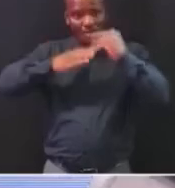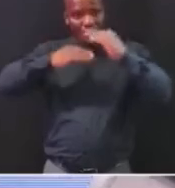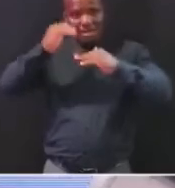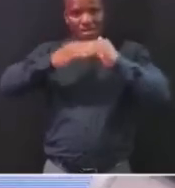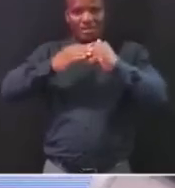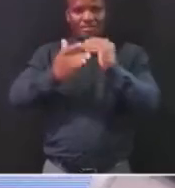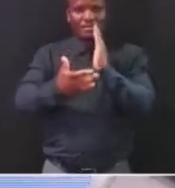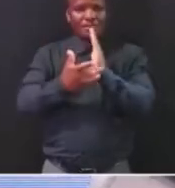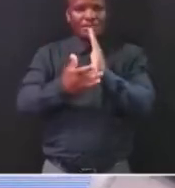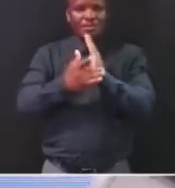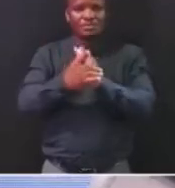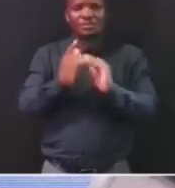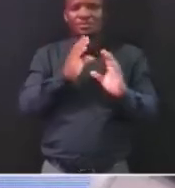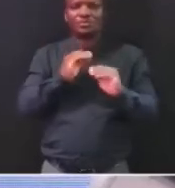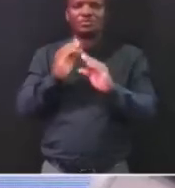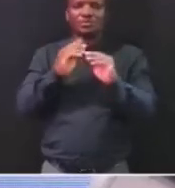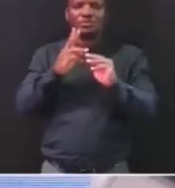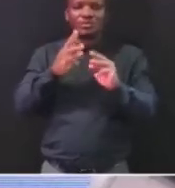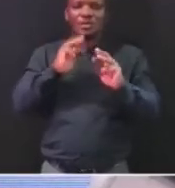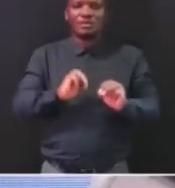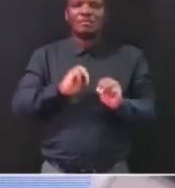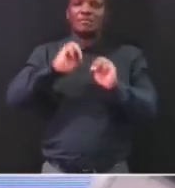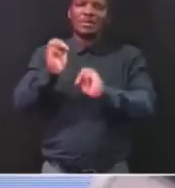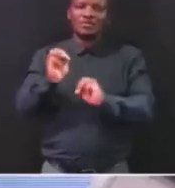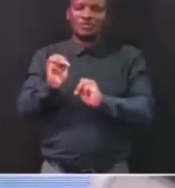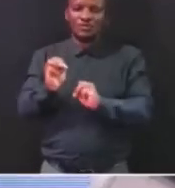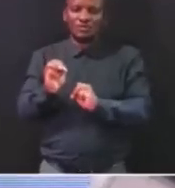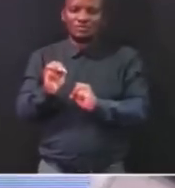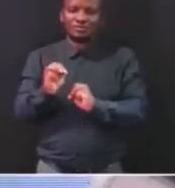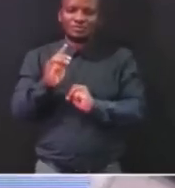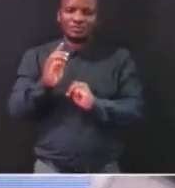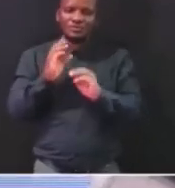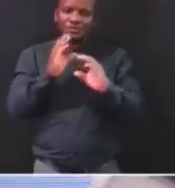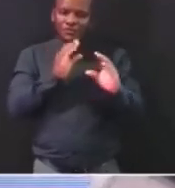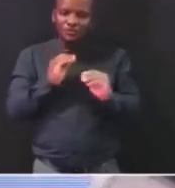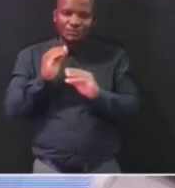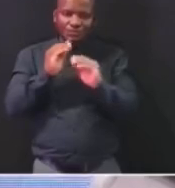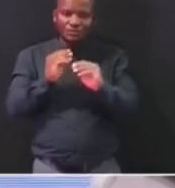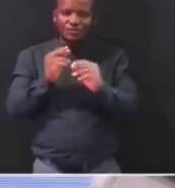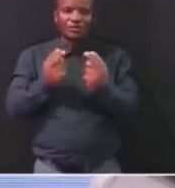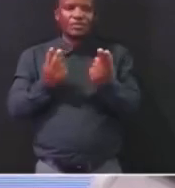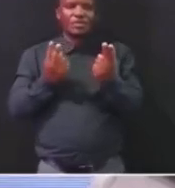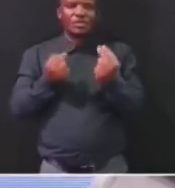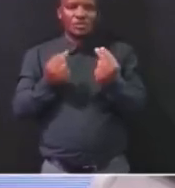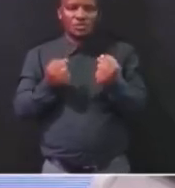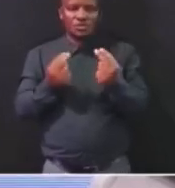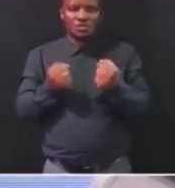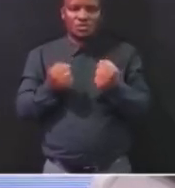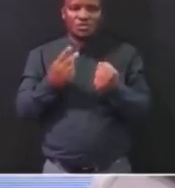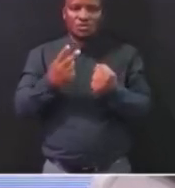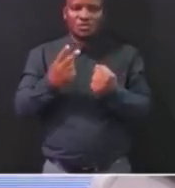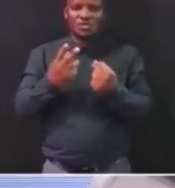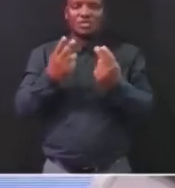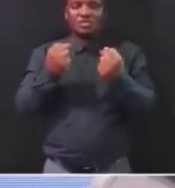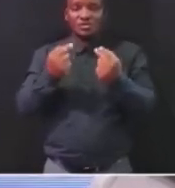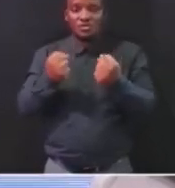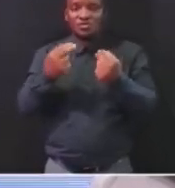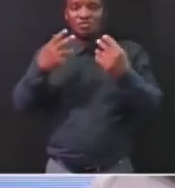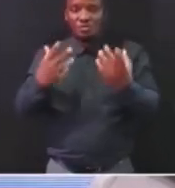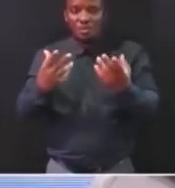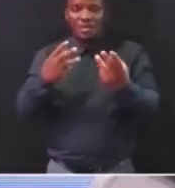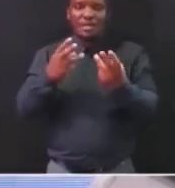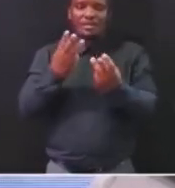technologies, we are now moving a step further. We are now talking about new materials, new sciences,